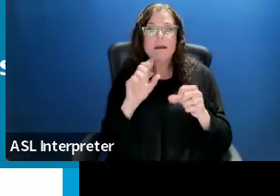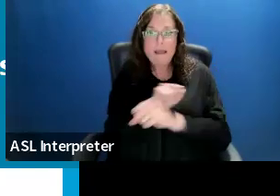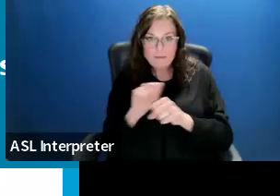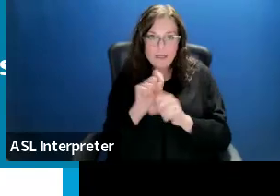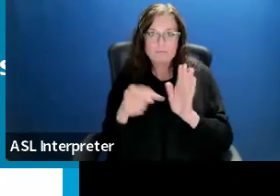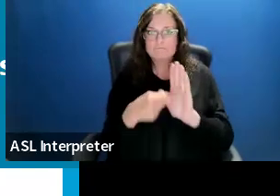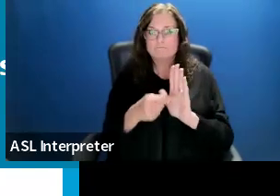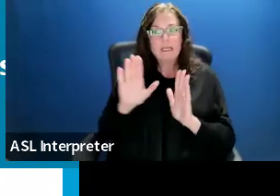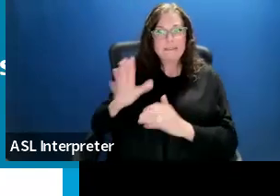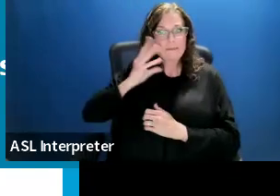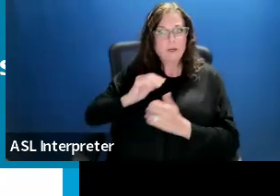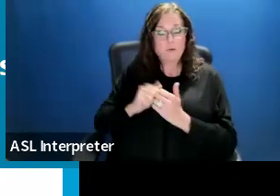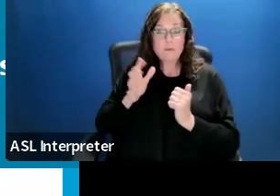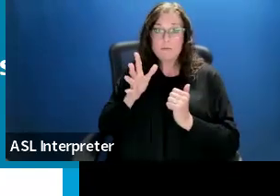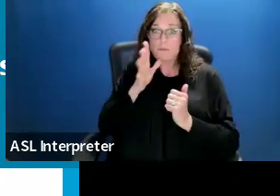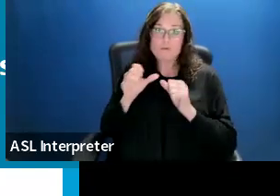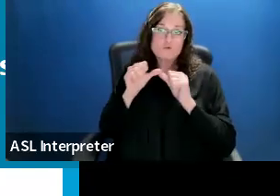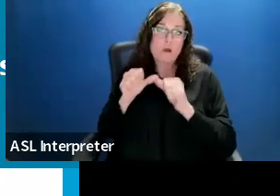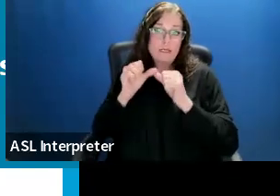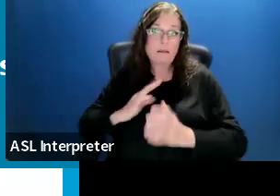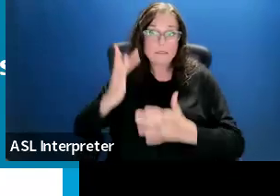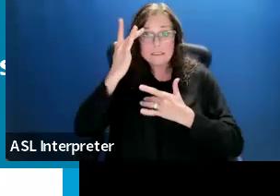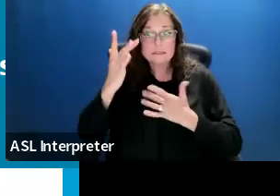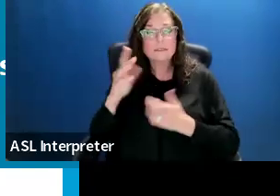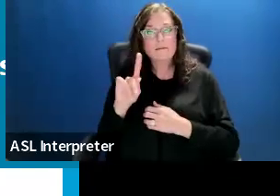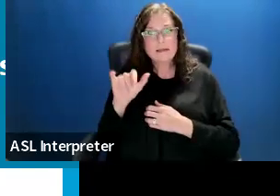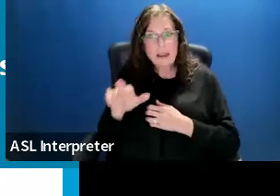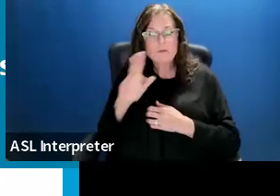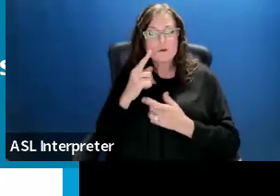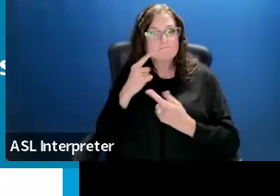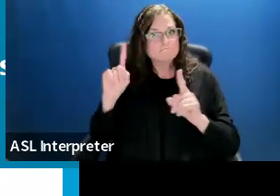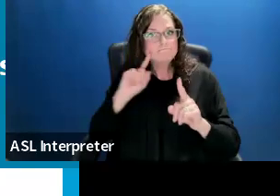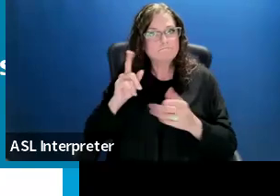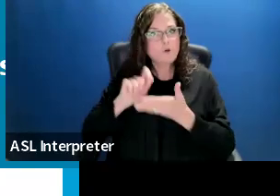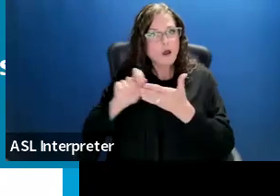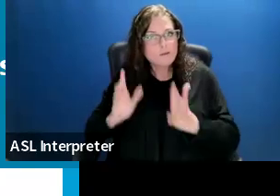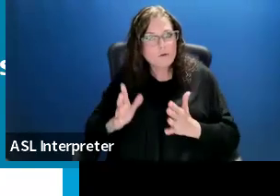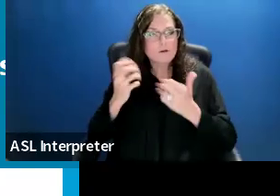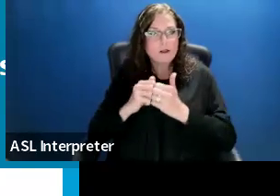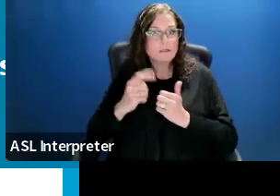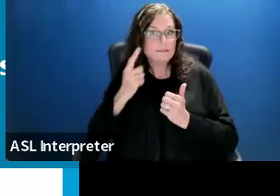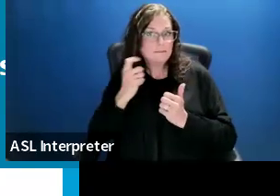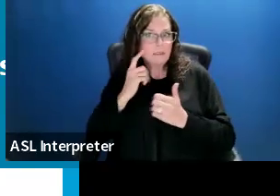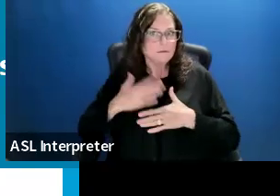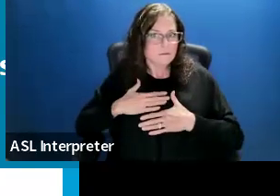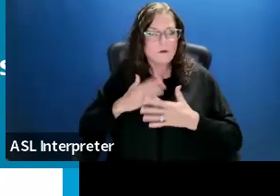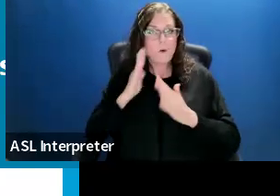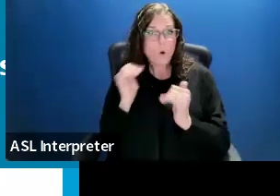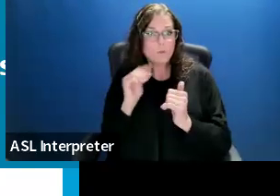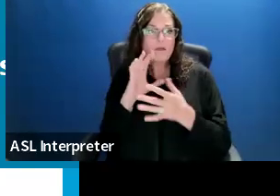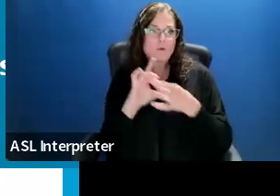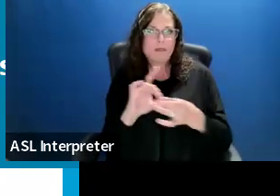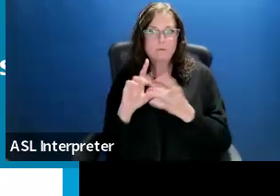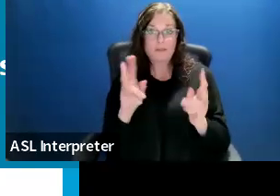portraying Dylan's experience with his mother's chronic illness. Taylor is an acclaimed author who combines suspense, hope, and relatable themes for